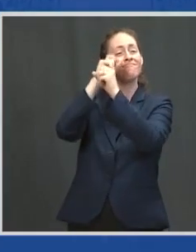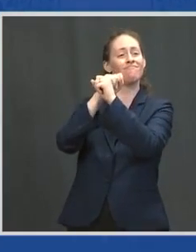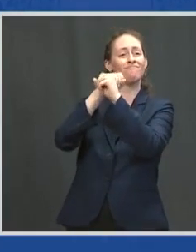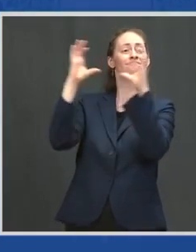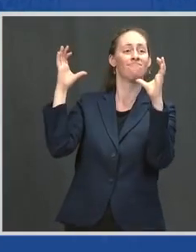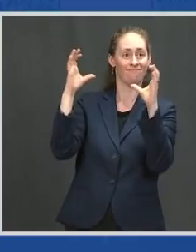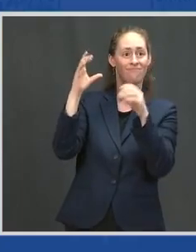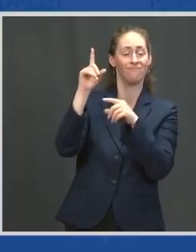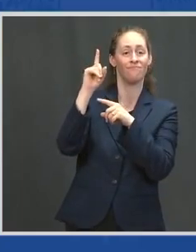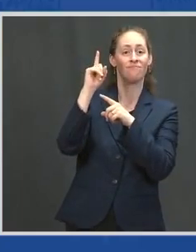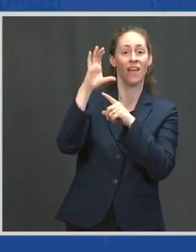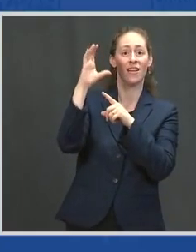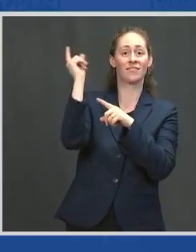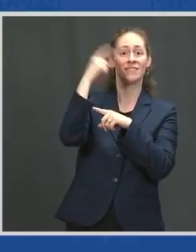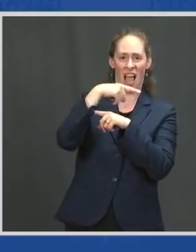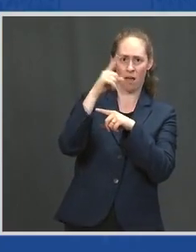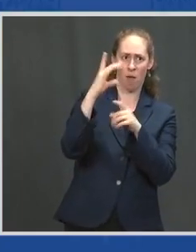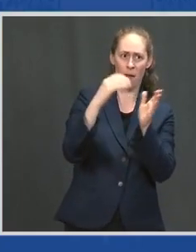230 million vaccinated.